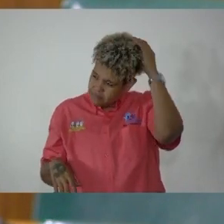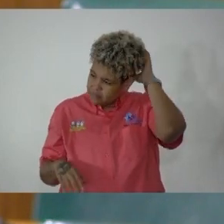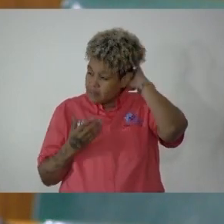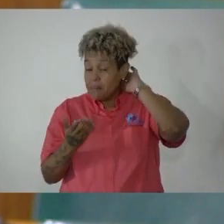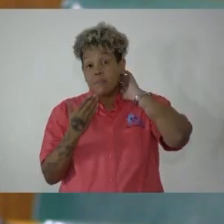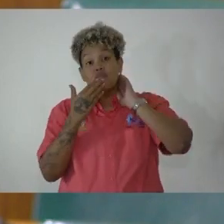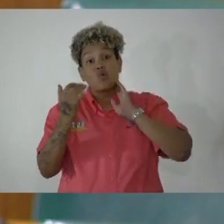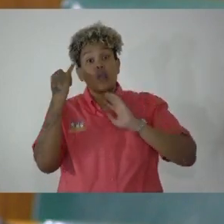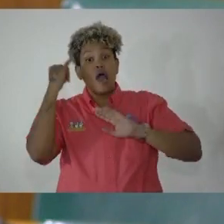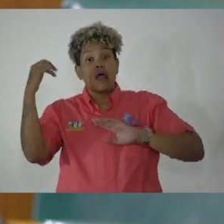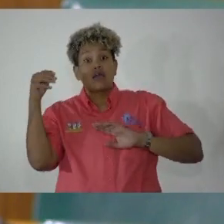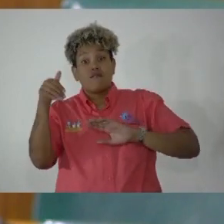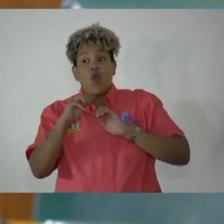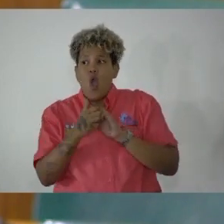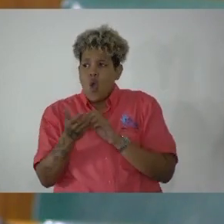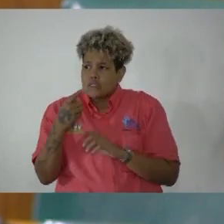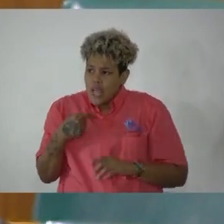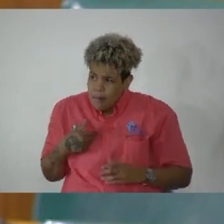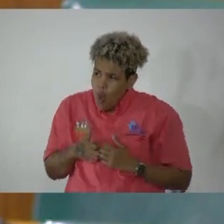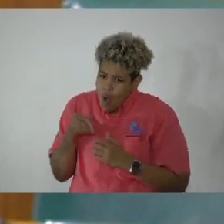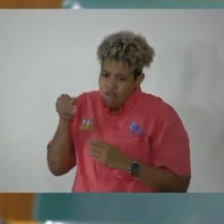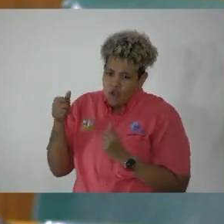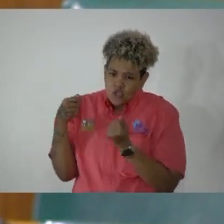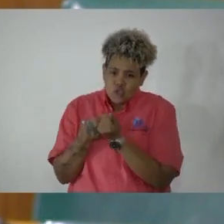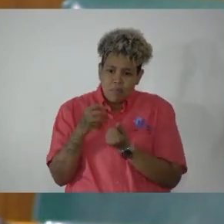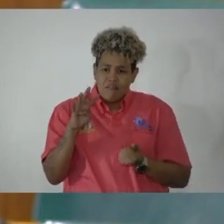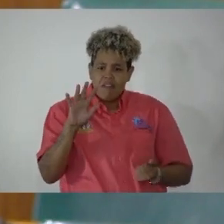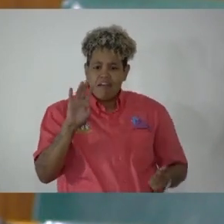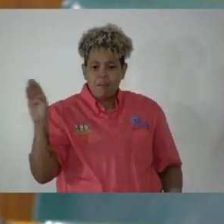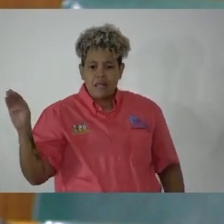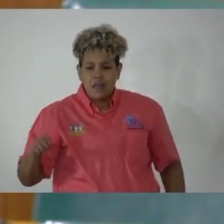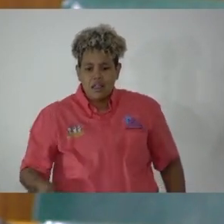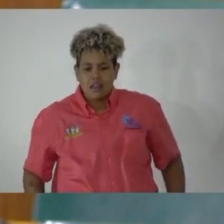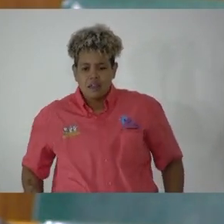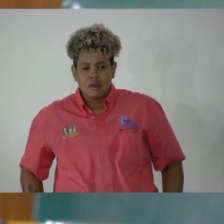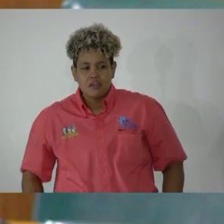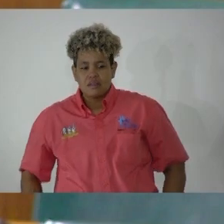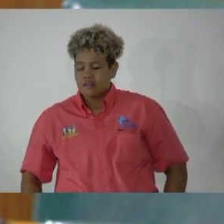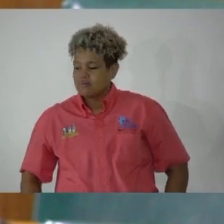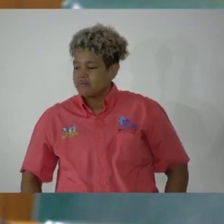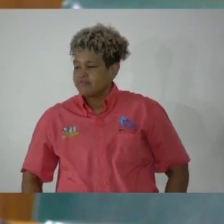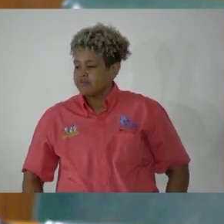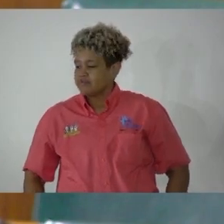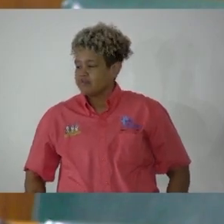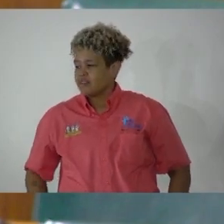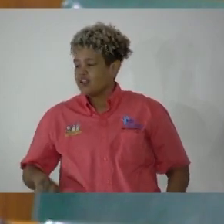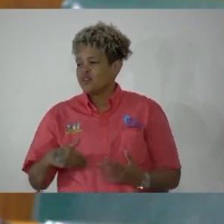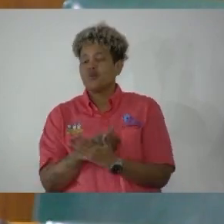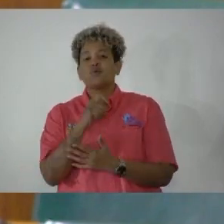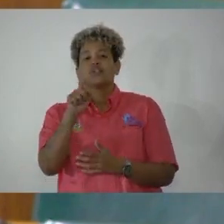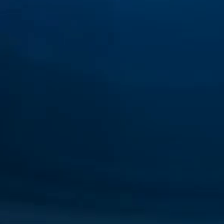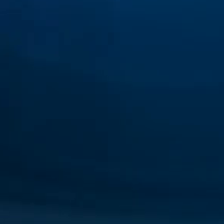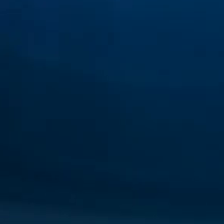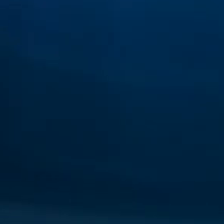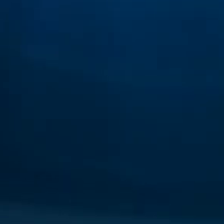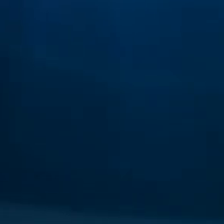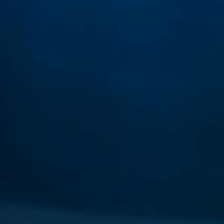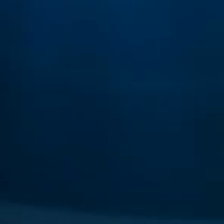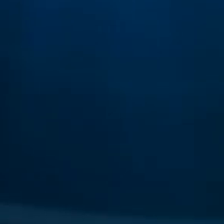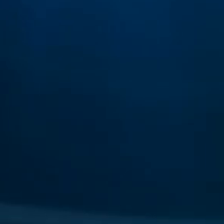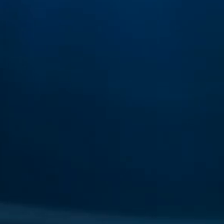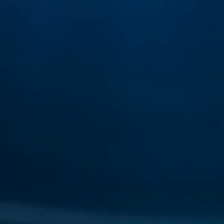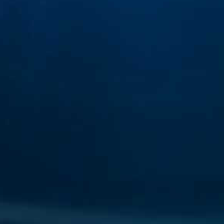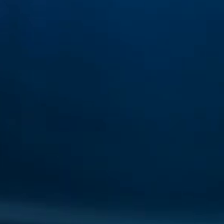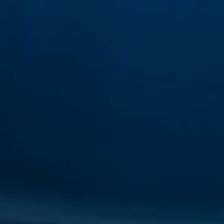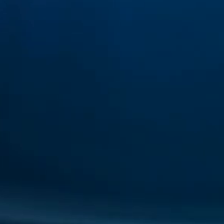reflect his commitment to shared prosperity, economic stability, and sustainable national development. Mr. Webby